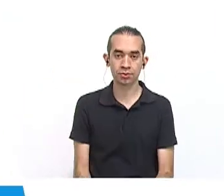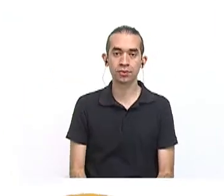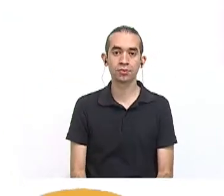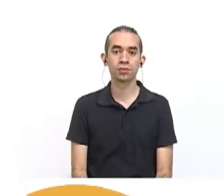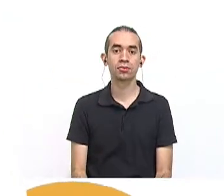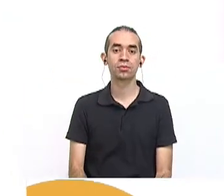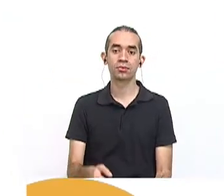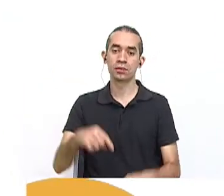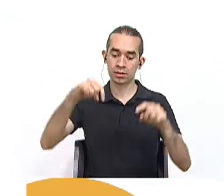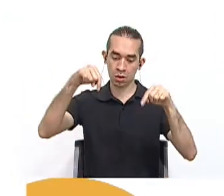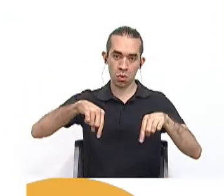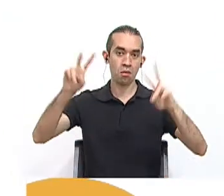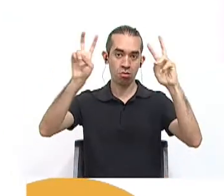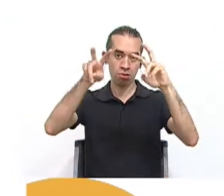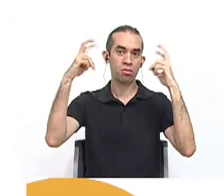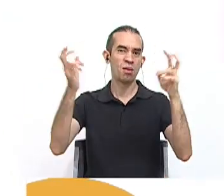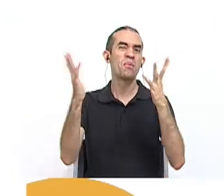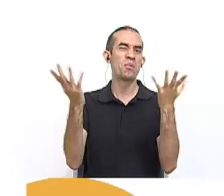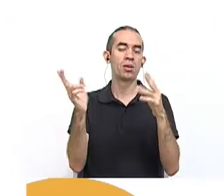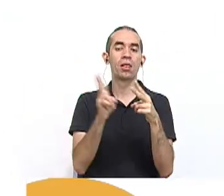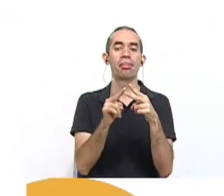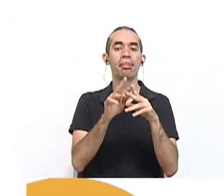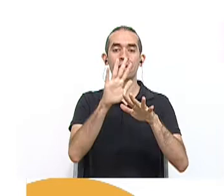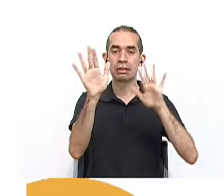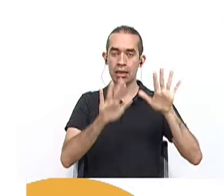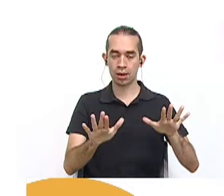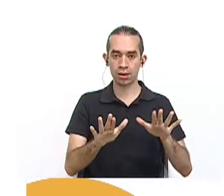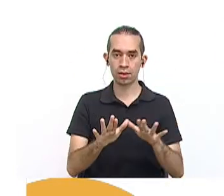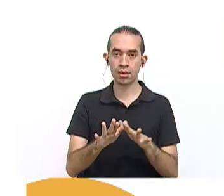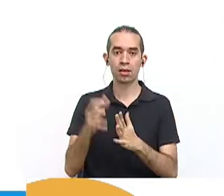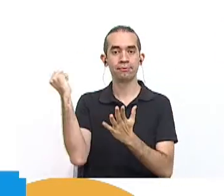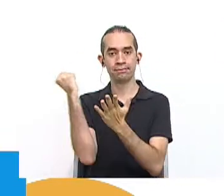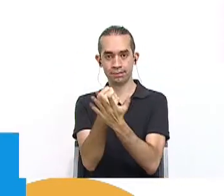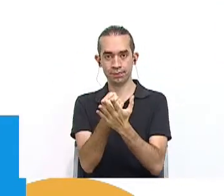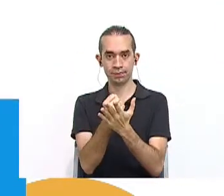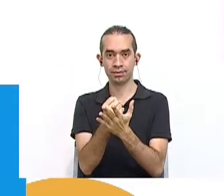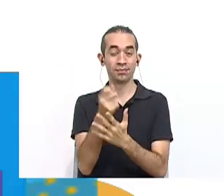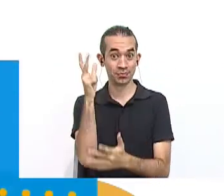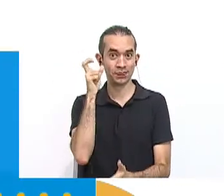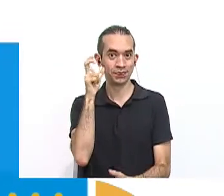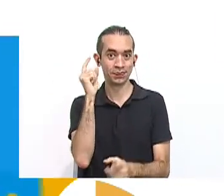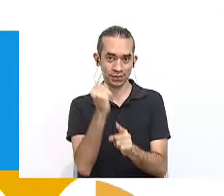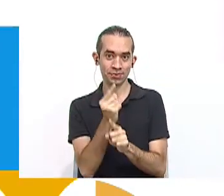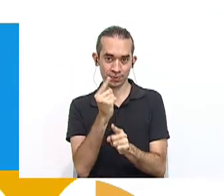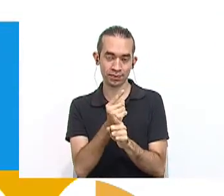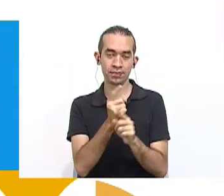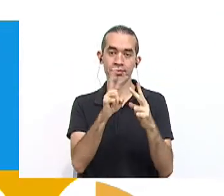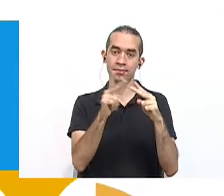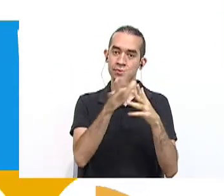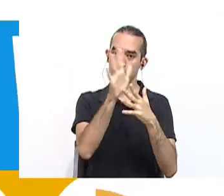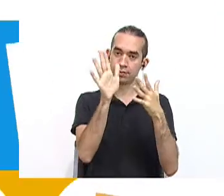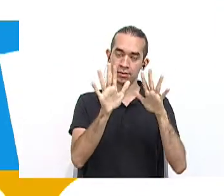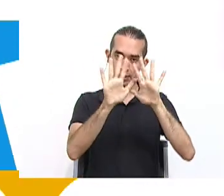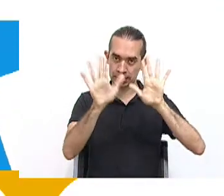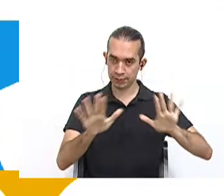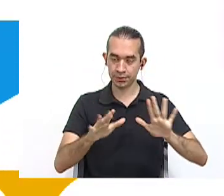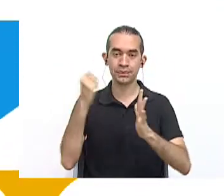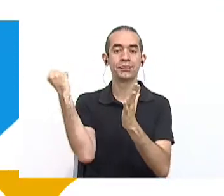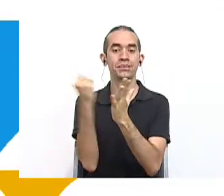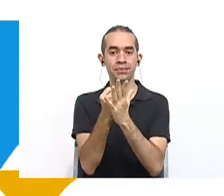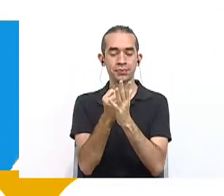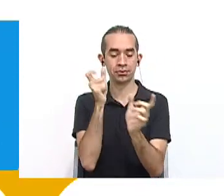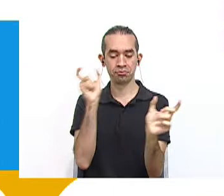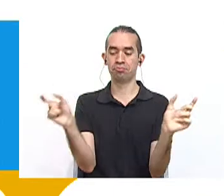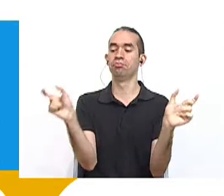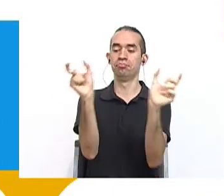for today is digital footprint. Yes, you heard right, digital footprint. Two